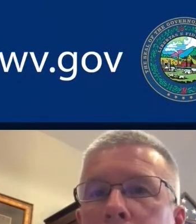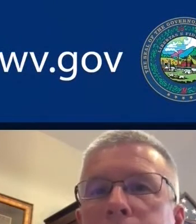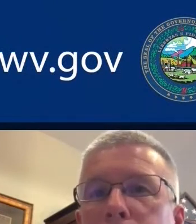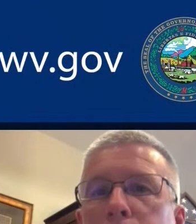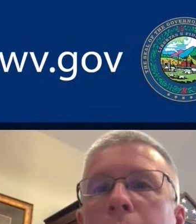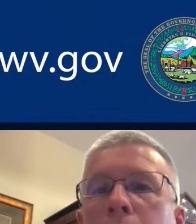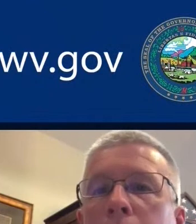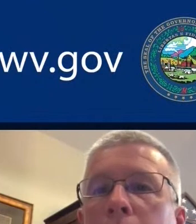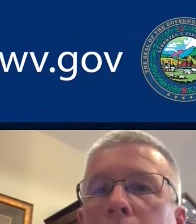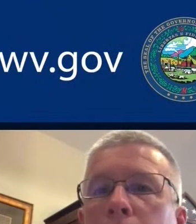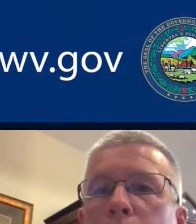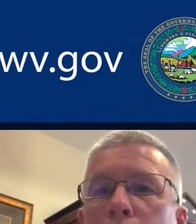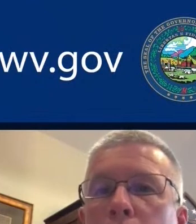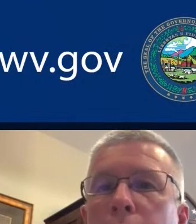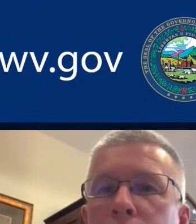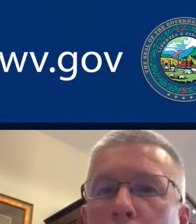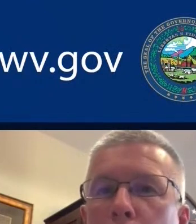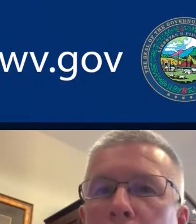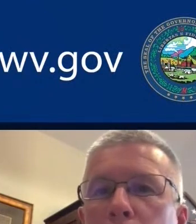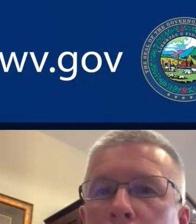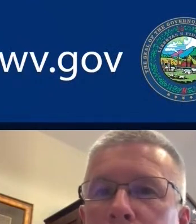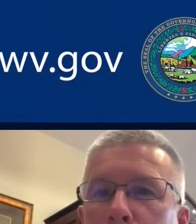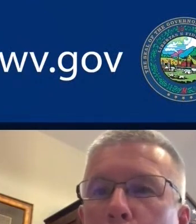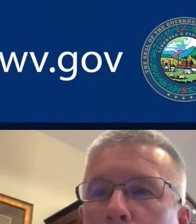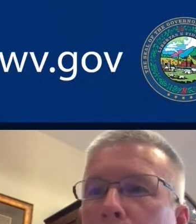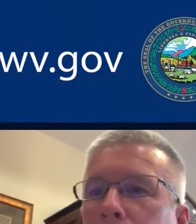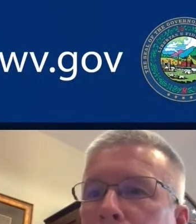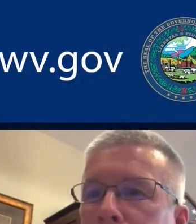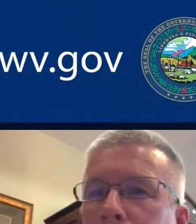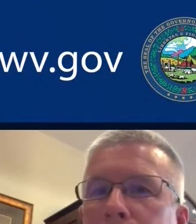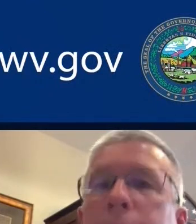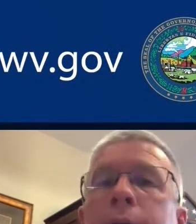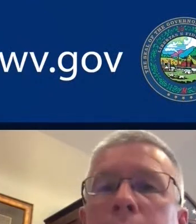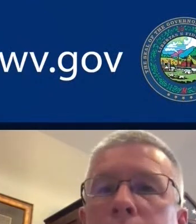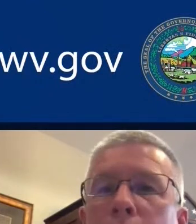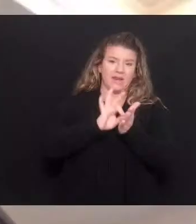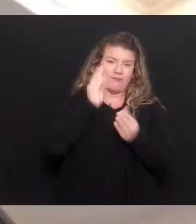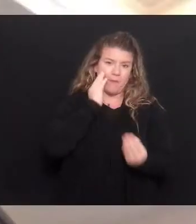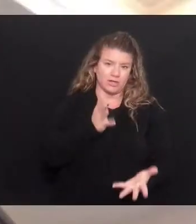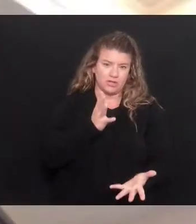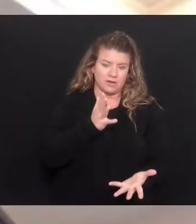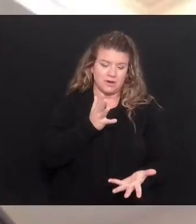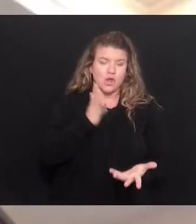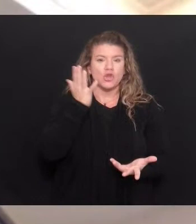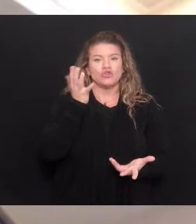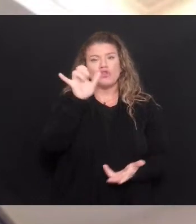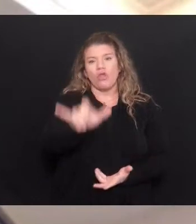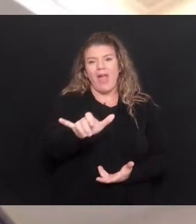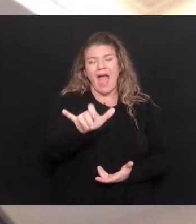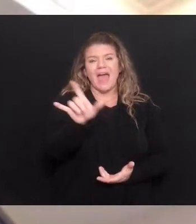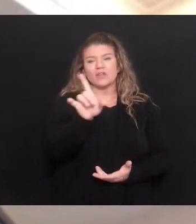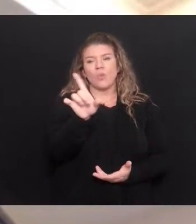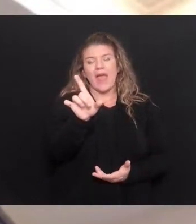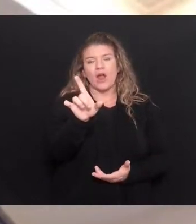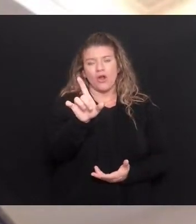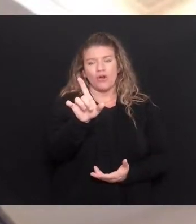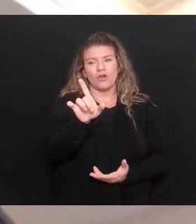to us, and we were informed it was double counted data. So that is where the